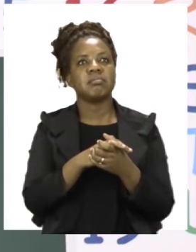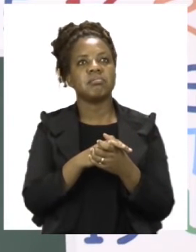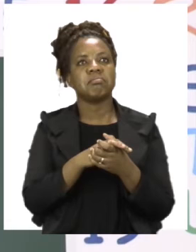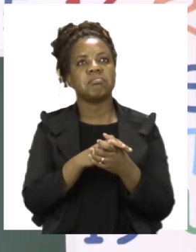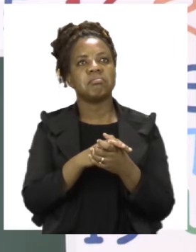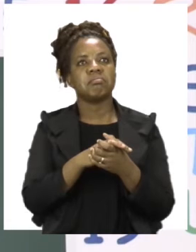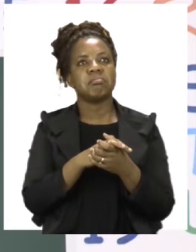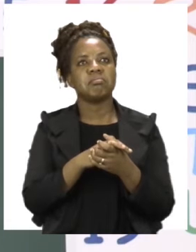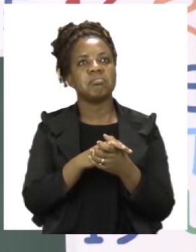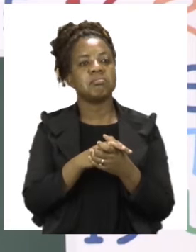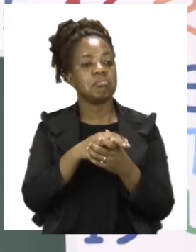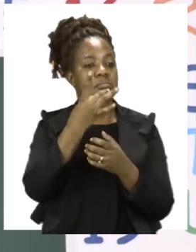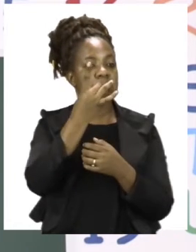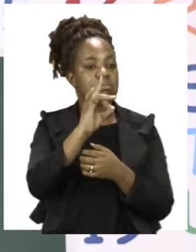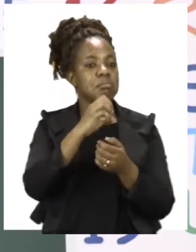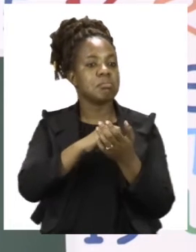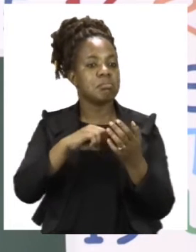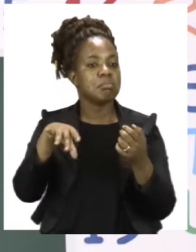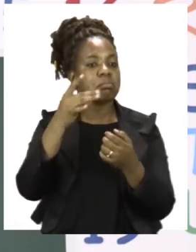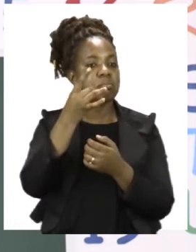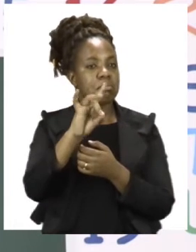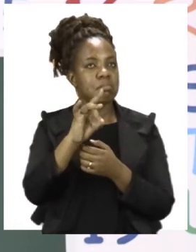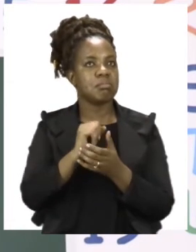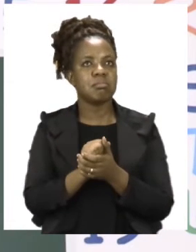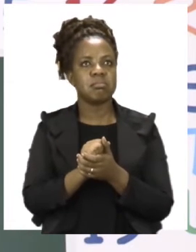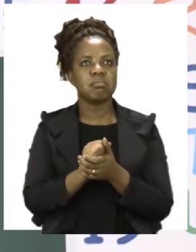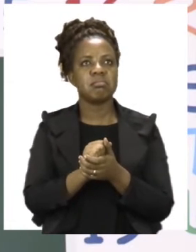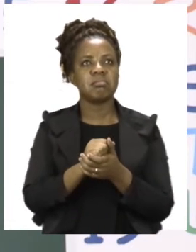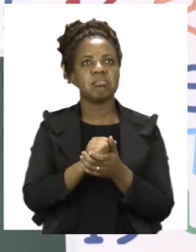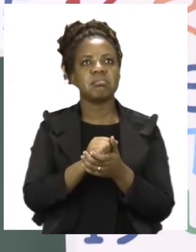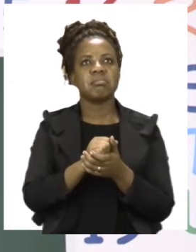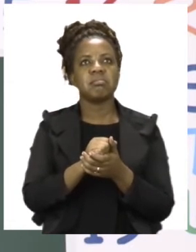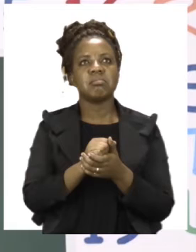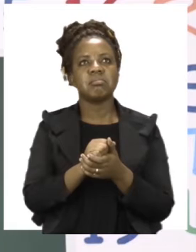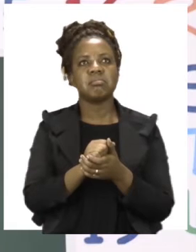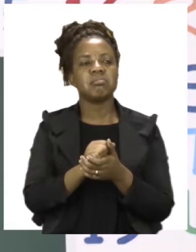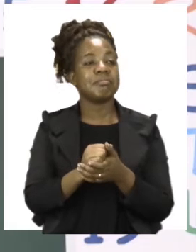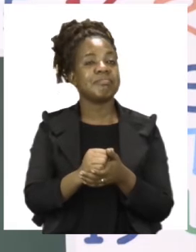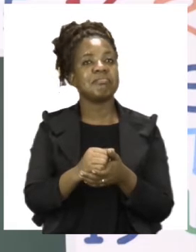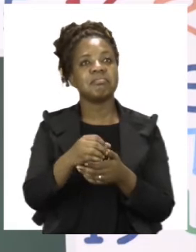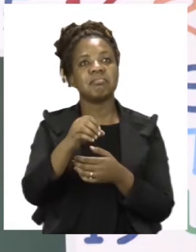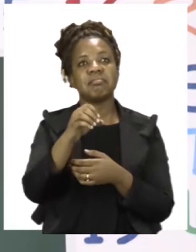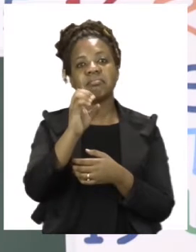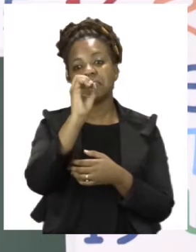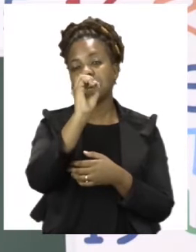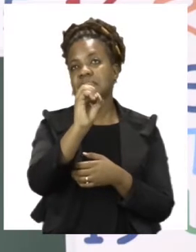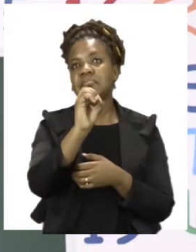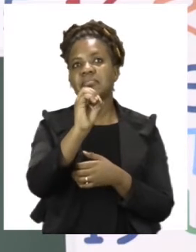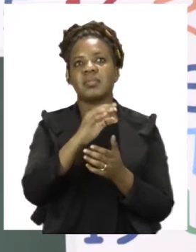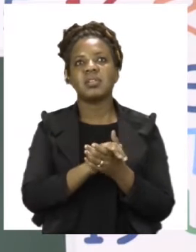8. And 8 minus 8, my dear children, is, well done, it's